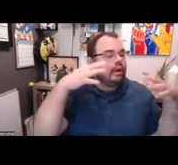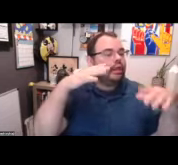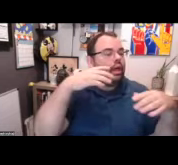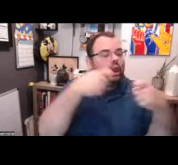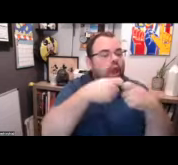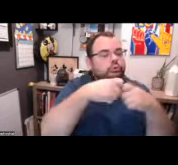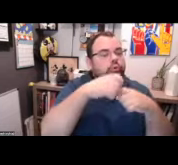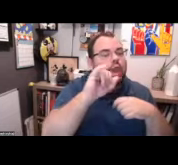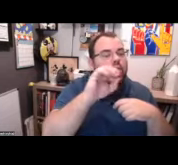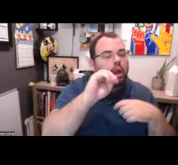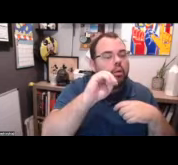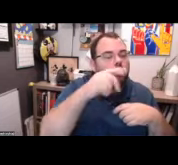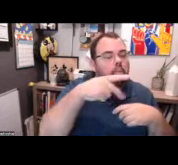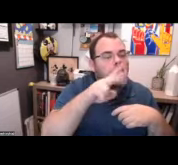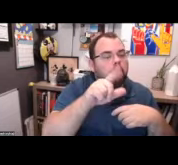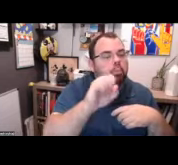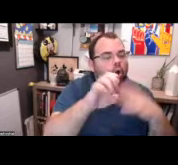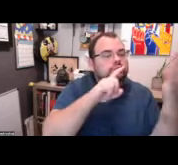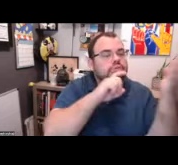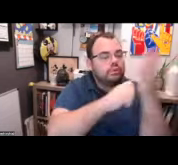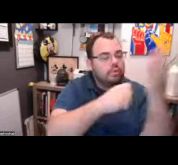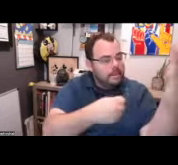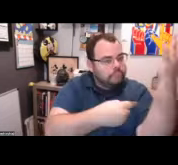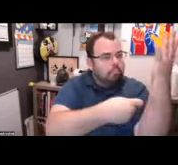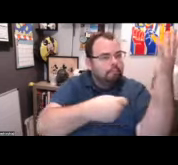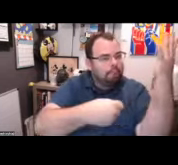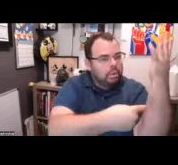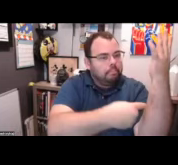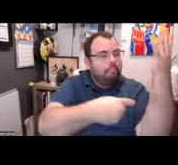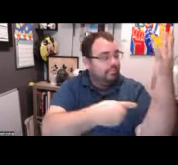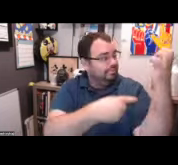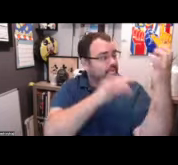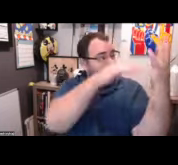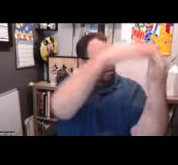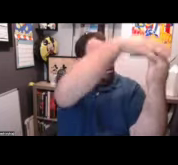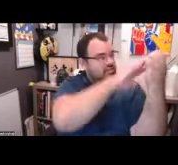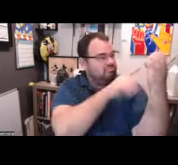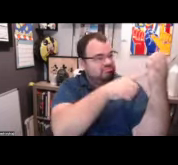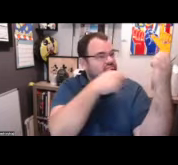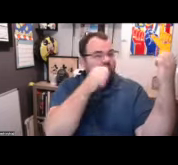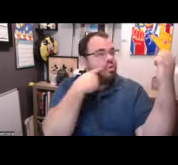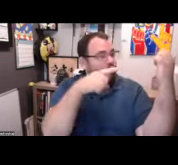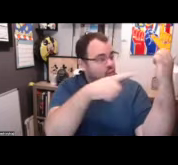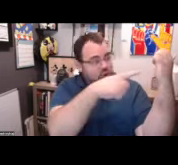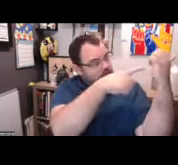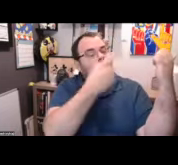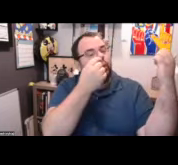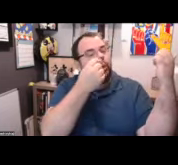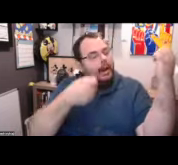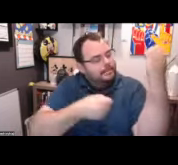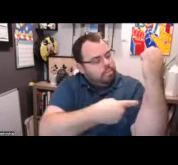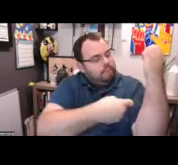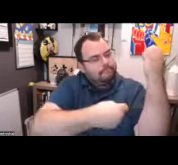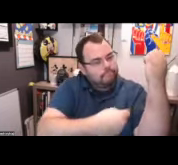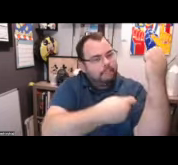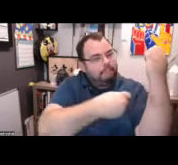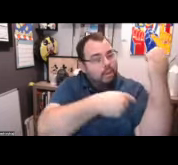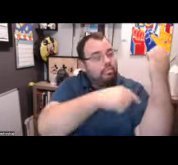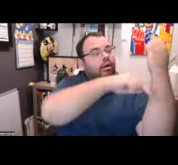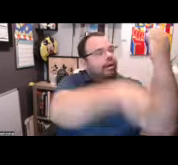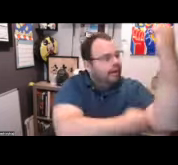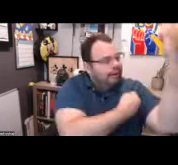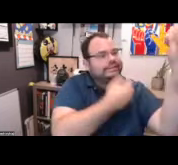Then it has electrical signals and impulses that get like this sends impulses,